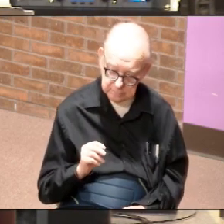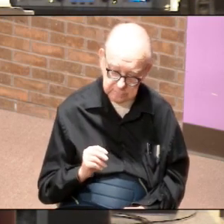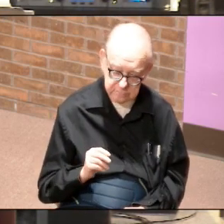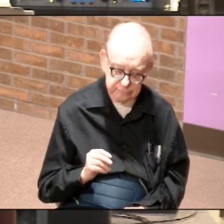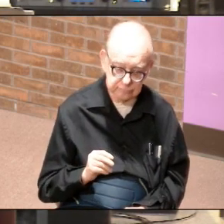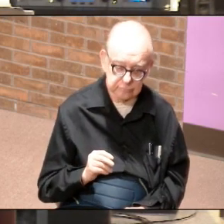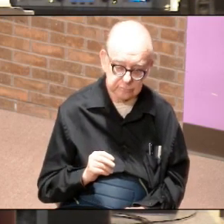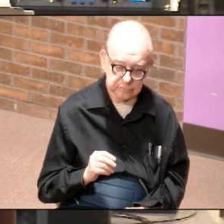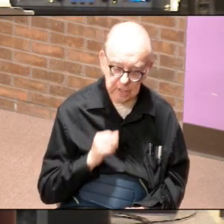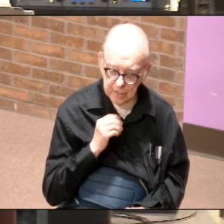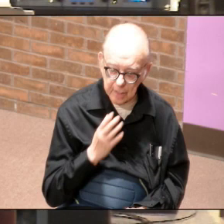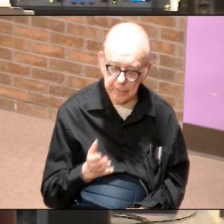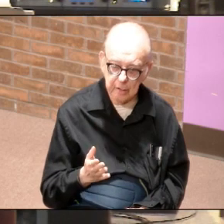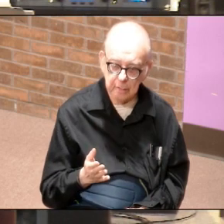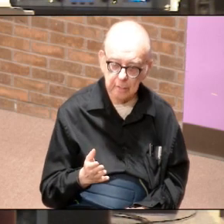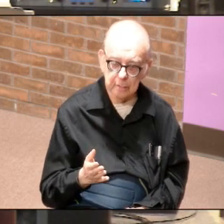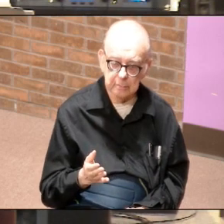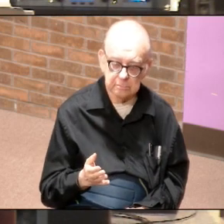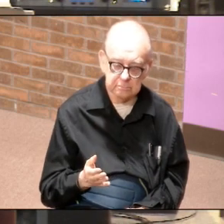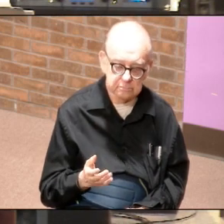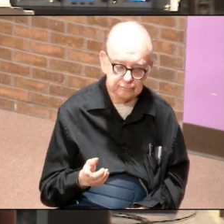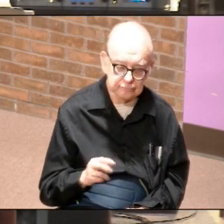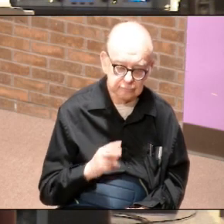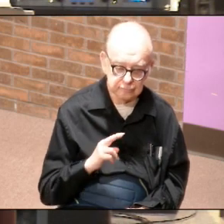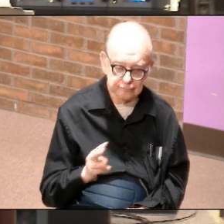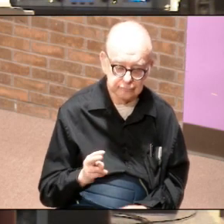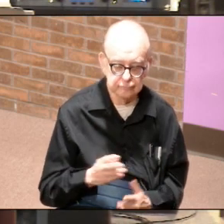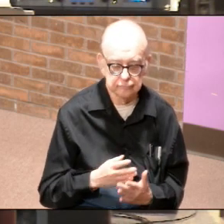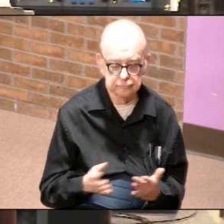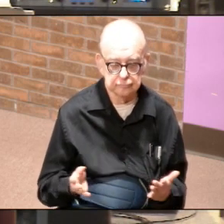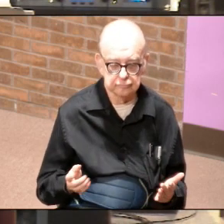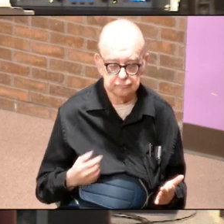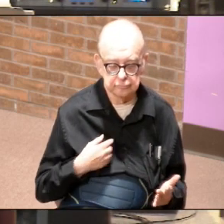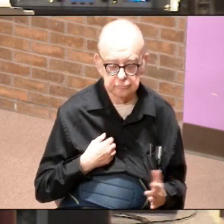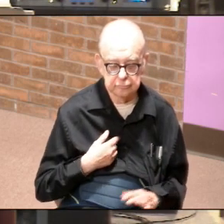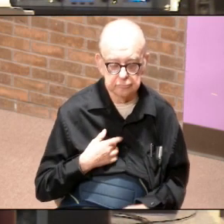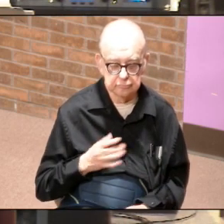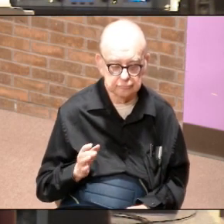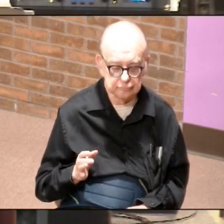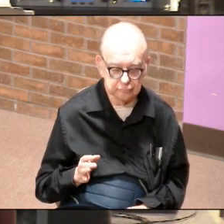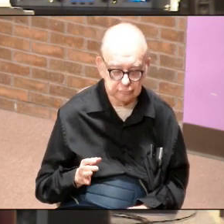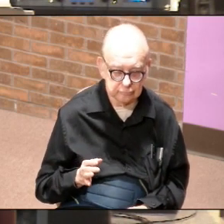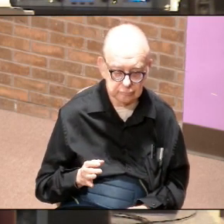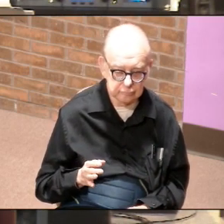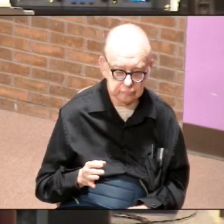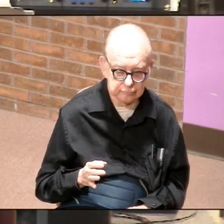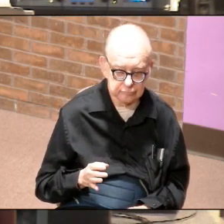It won't be there. When I see these things, I hurt.